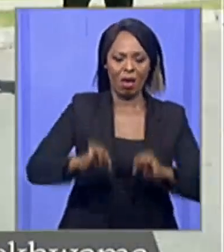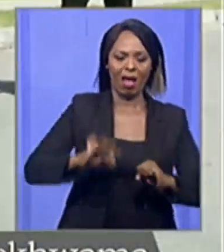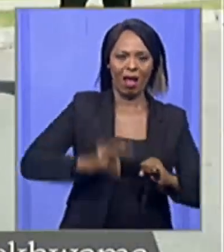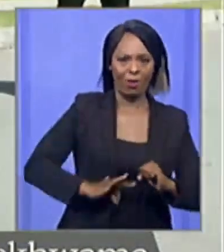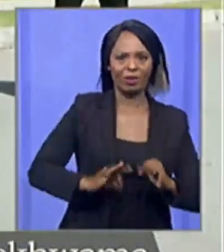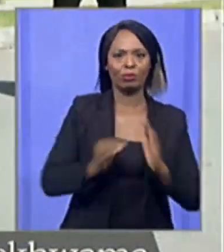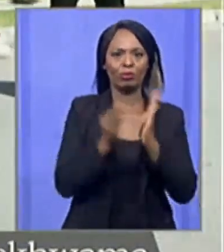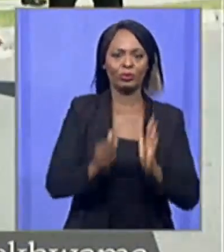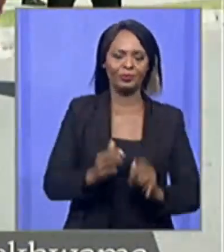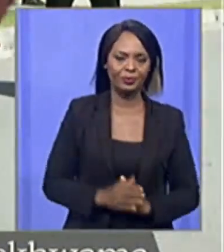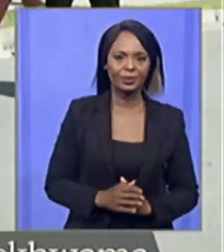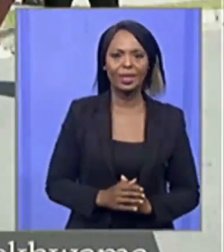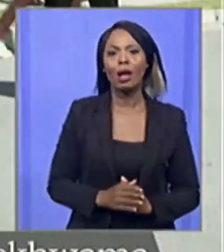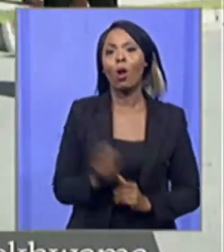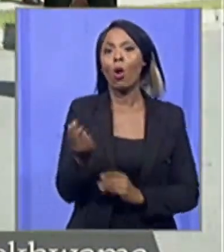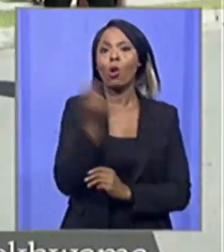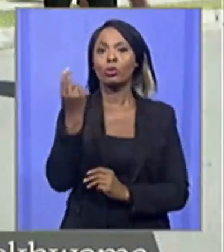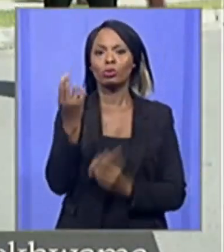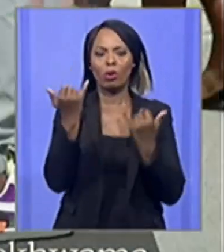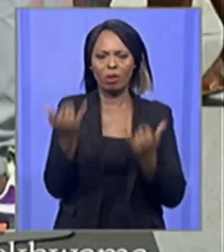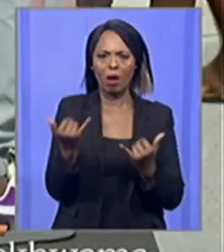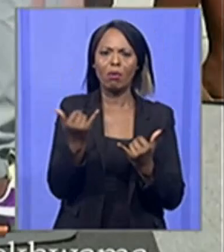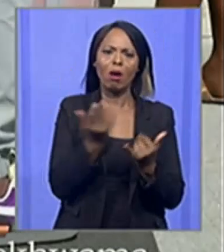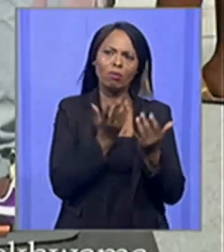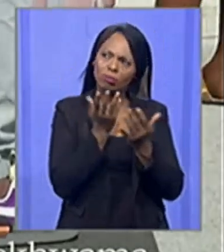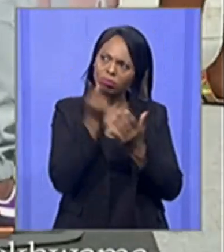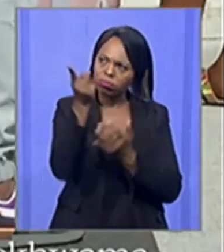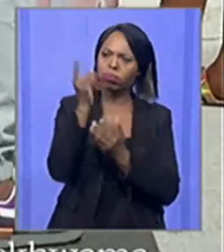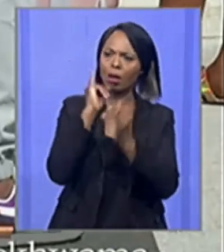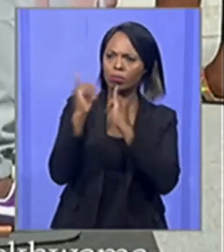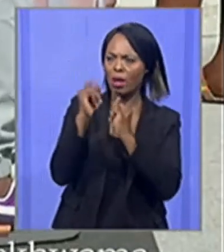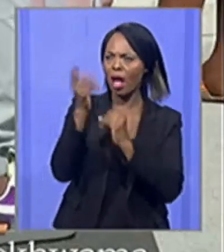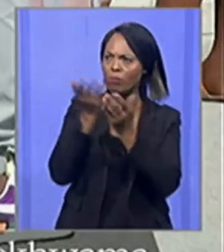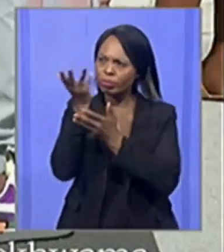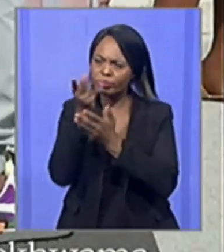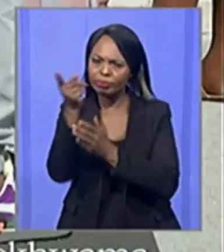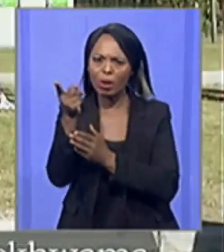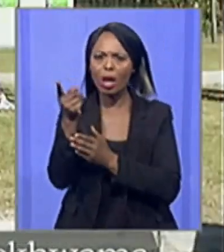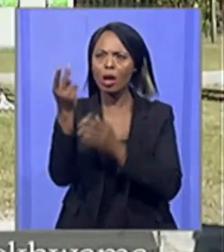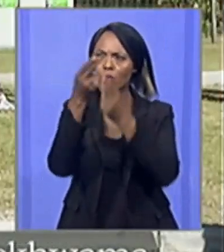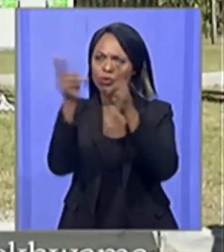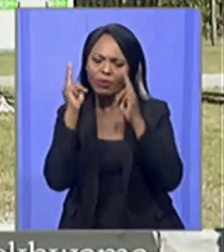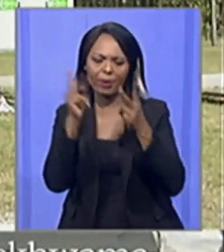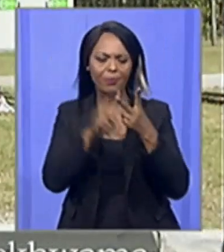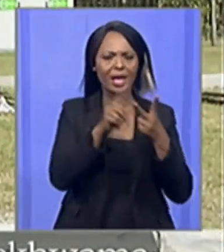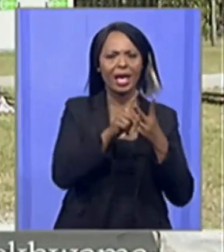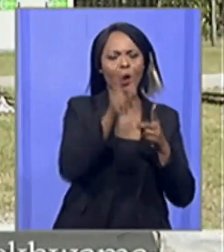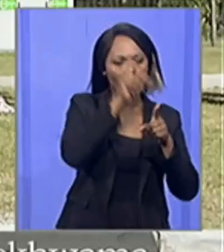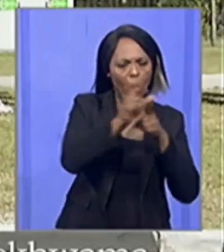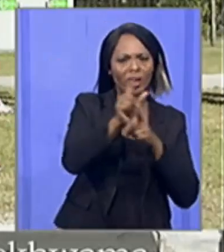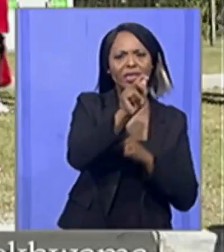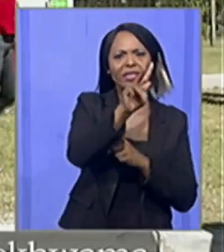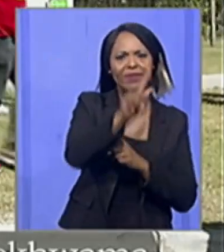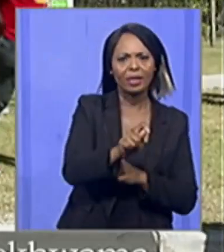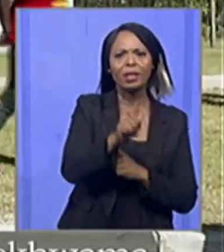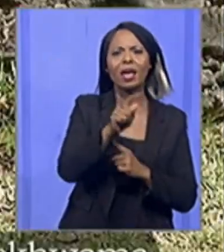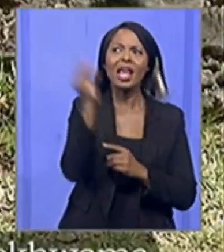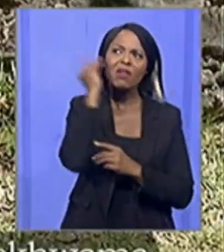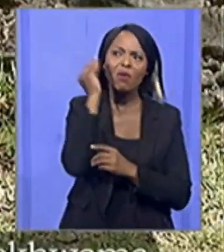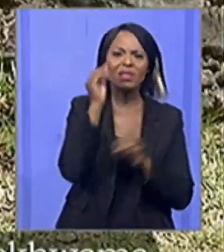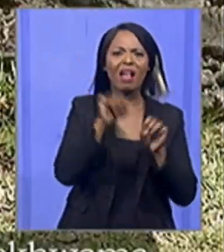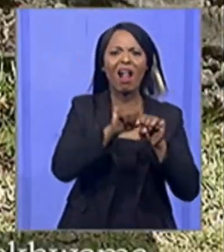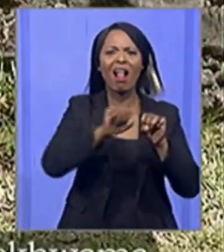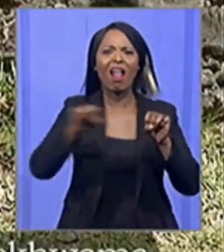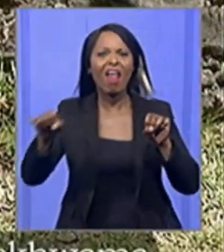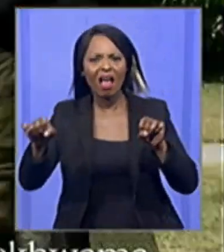tše ra be re bolela le bona ba di-university le di-TVET college ba ile gore ba šaletše morago ka re fa information ya